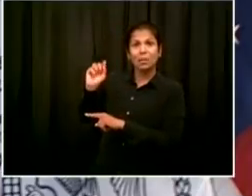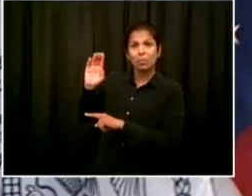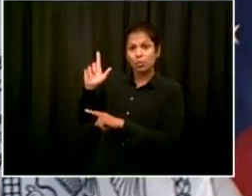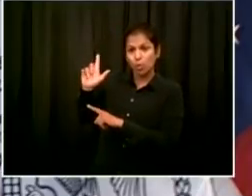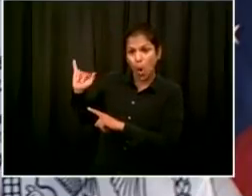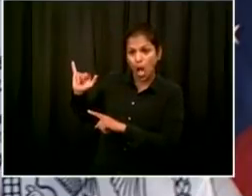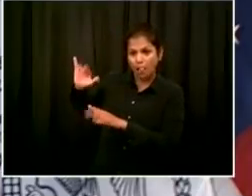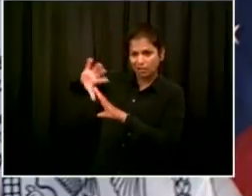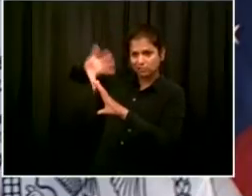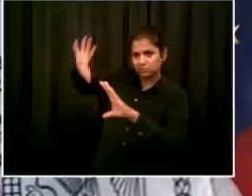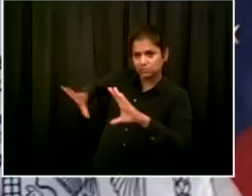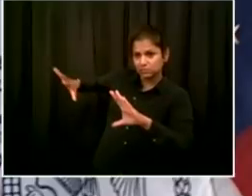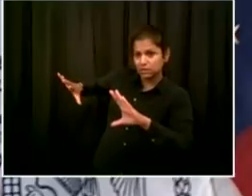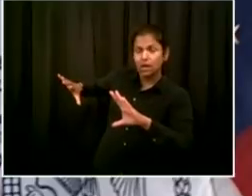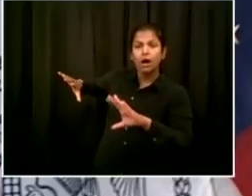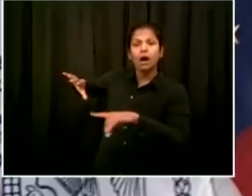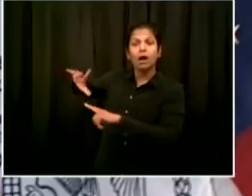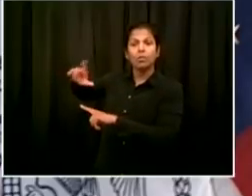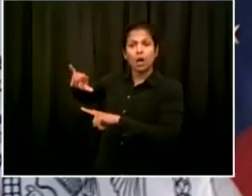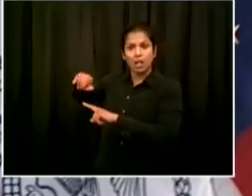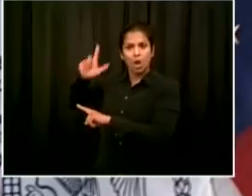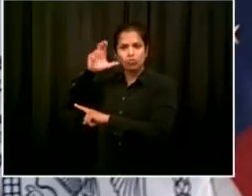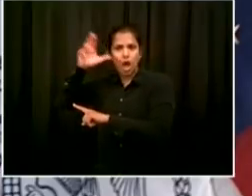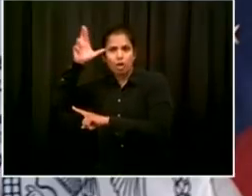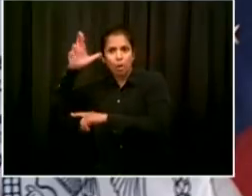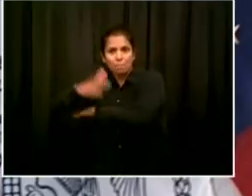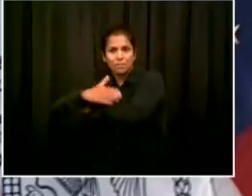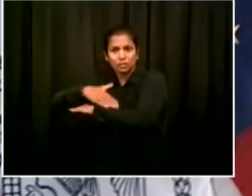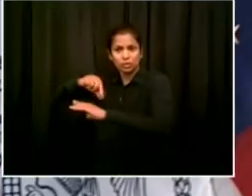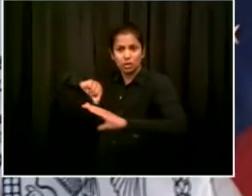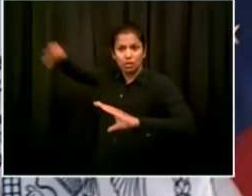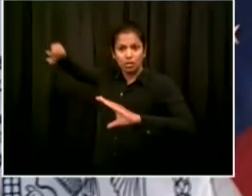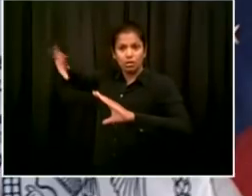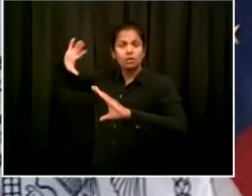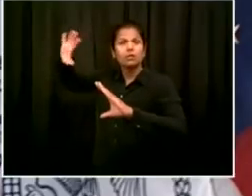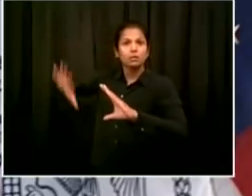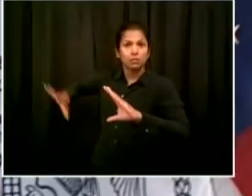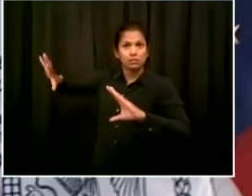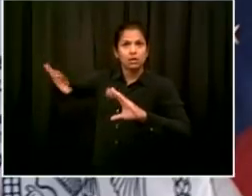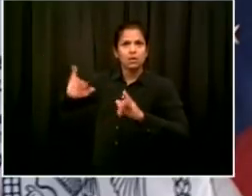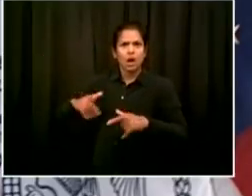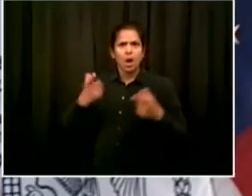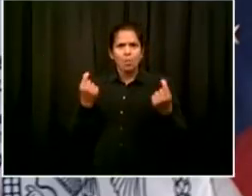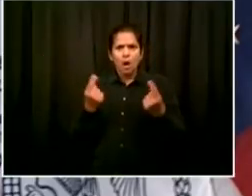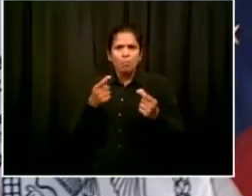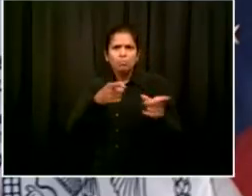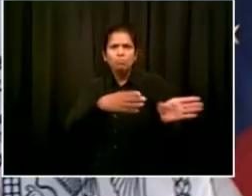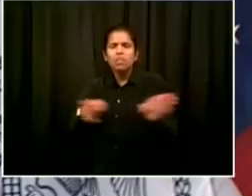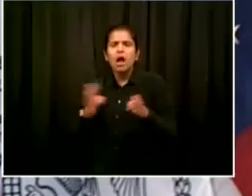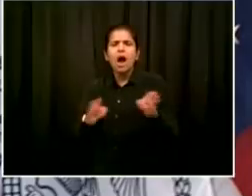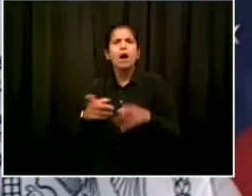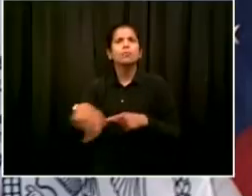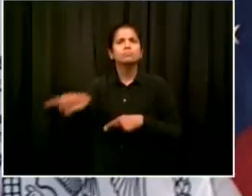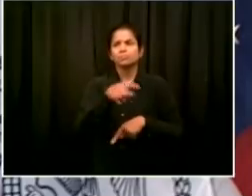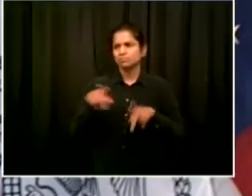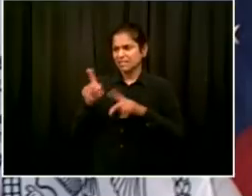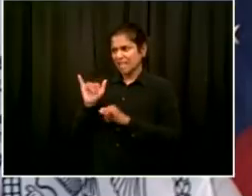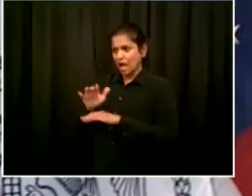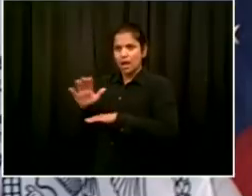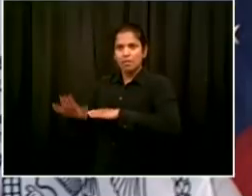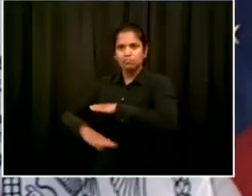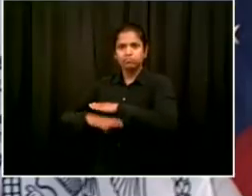doing to prevent that flooding? Sure. I'll start and turn to the commissioner. Katie, it's a great question. Look, every storm is